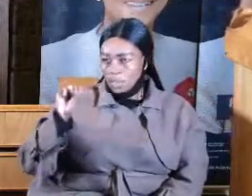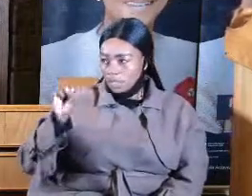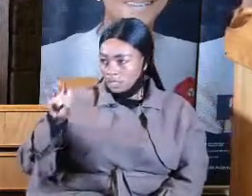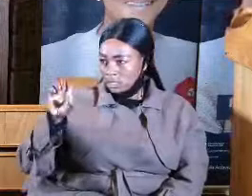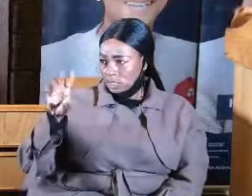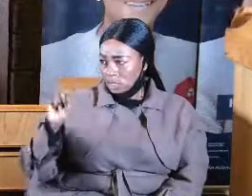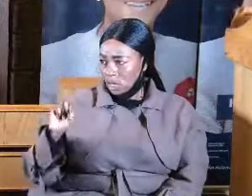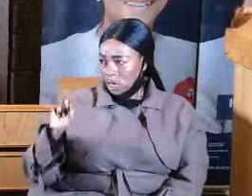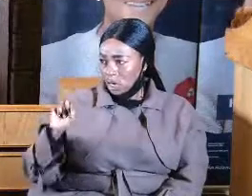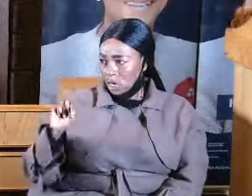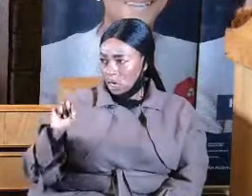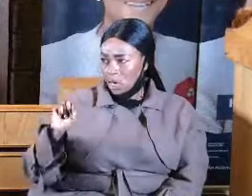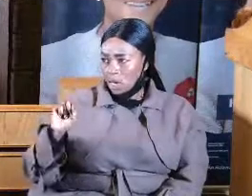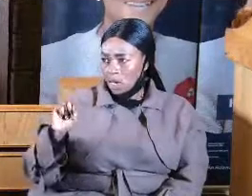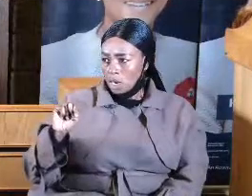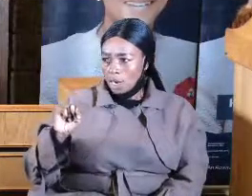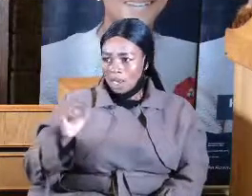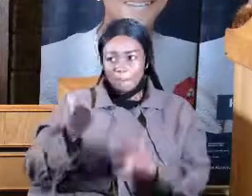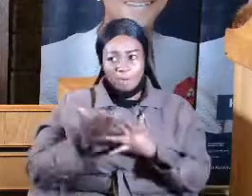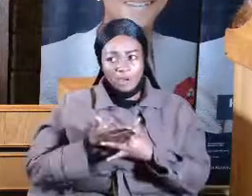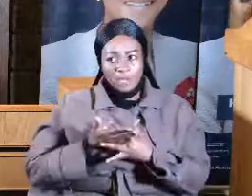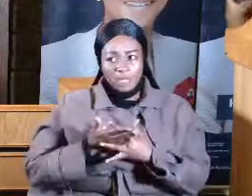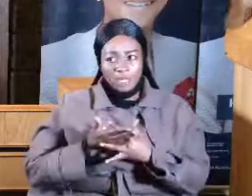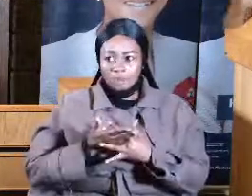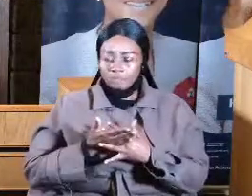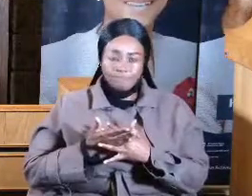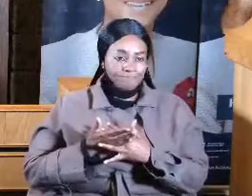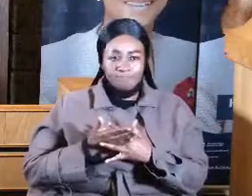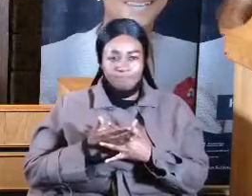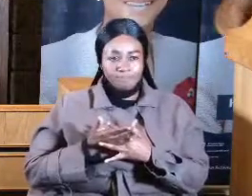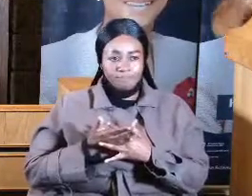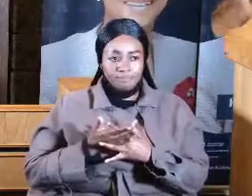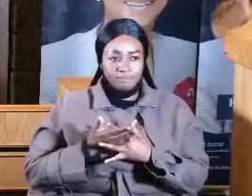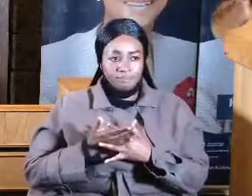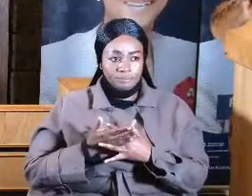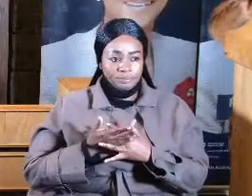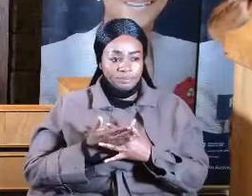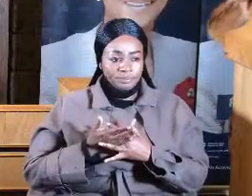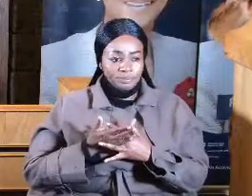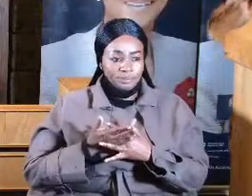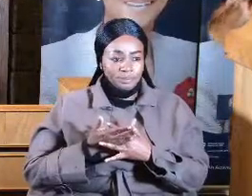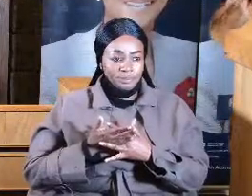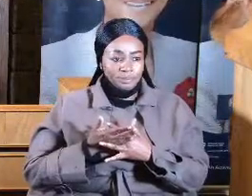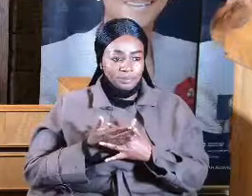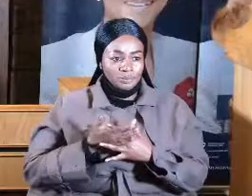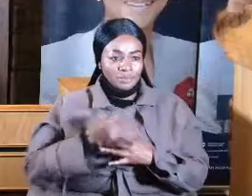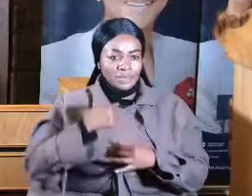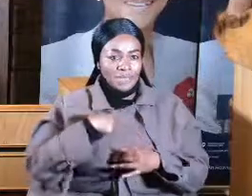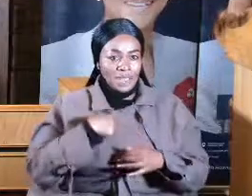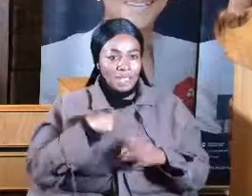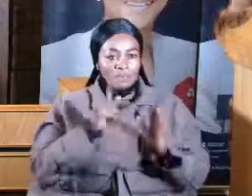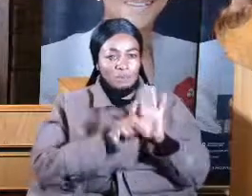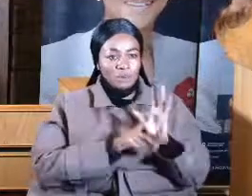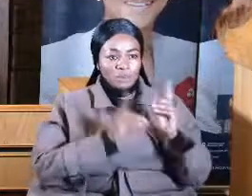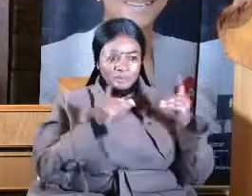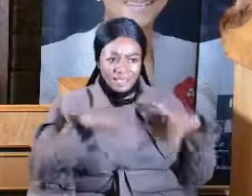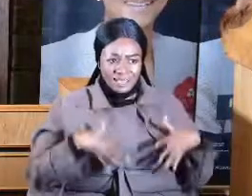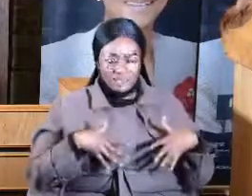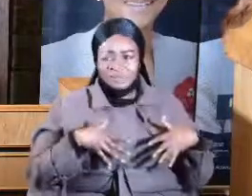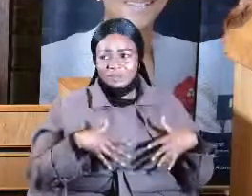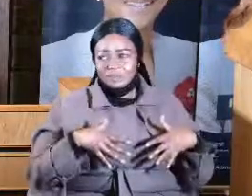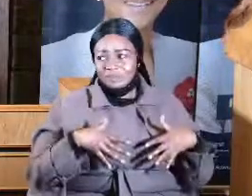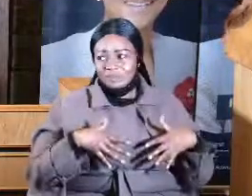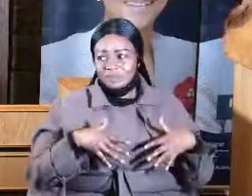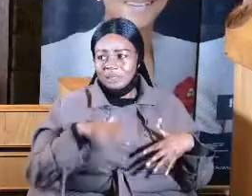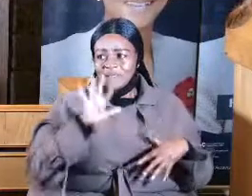was just advised not to have a break. But because I'm the only person directing the program, I'm going to ask